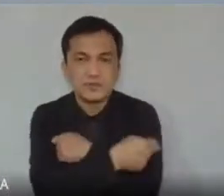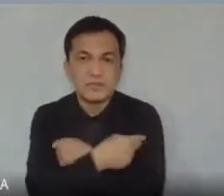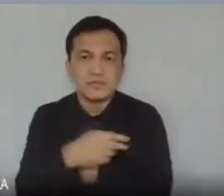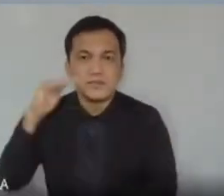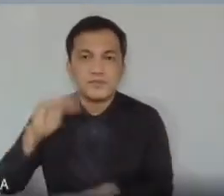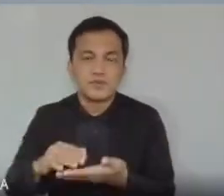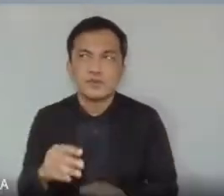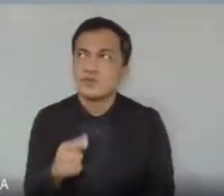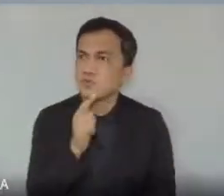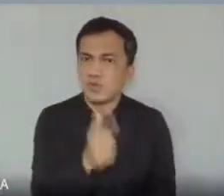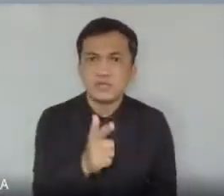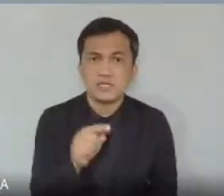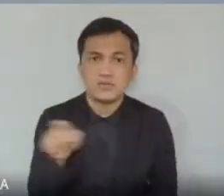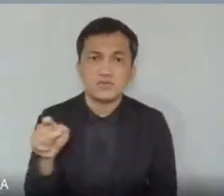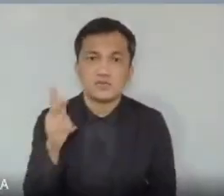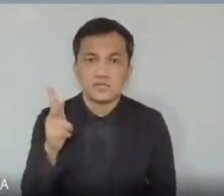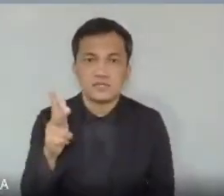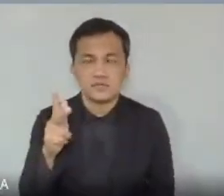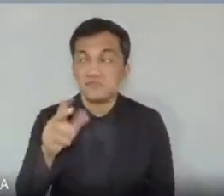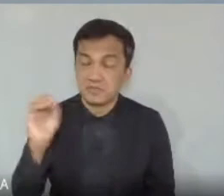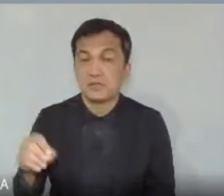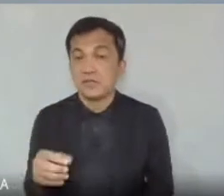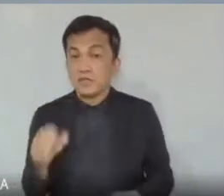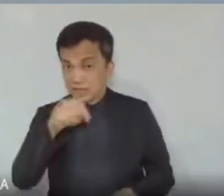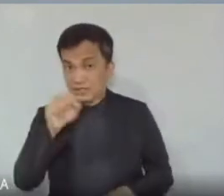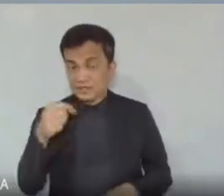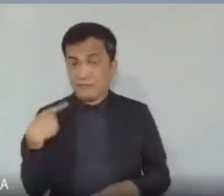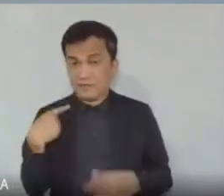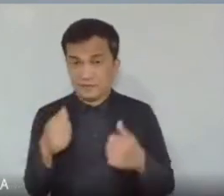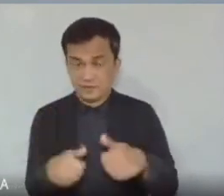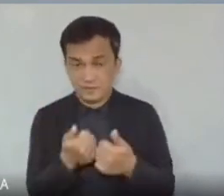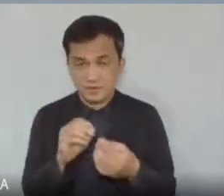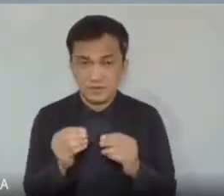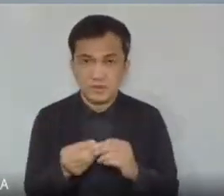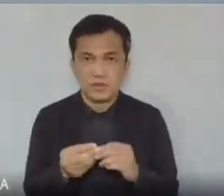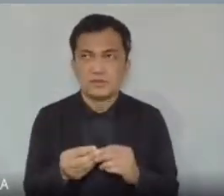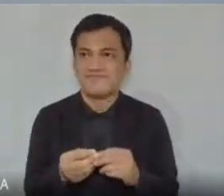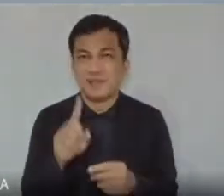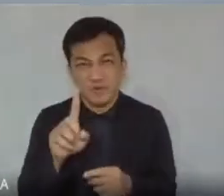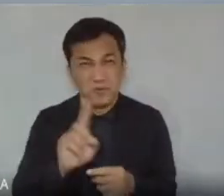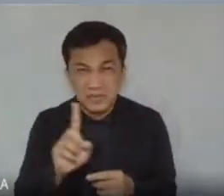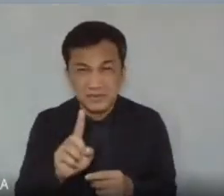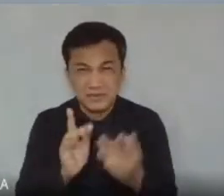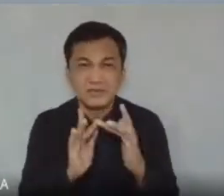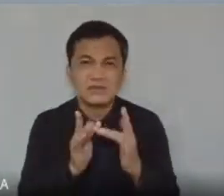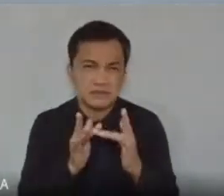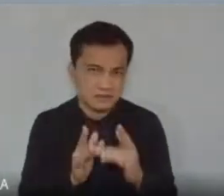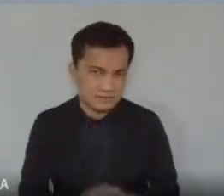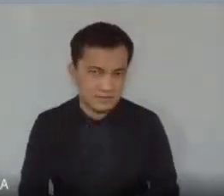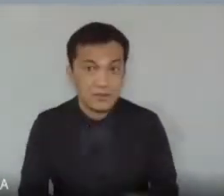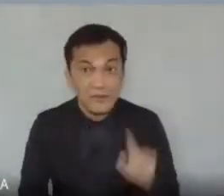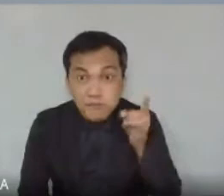area, internet connection is hard to come by. So that's why we have invested in strong connections.